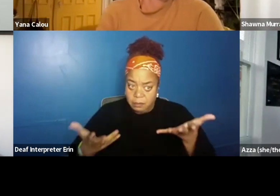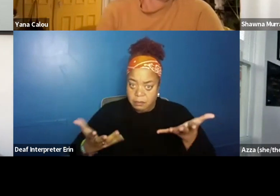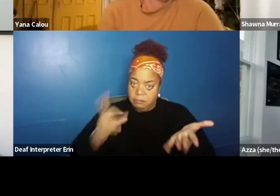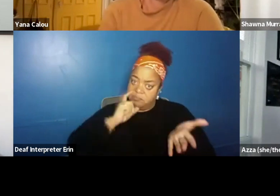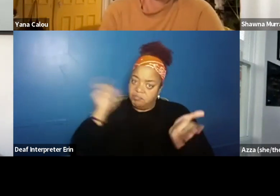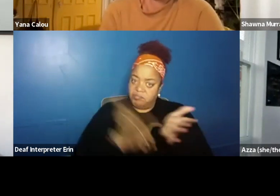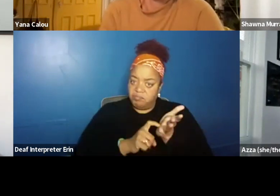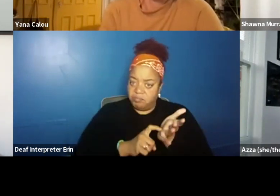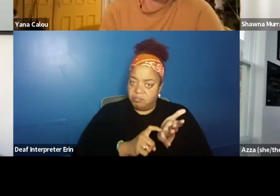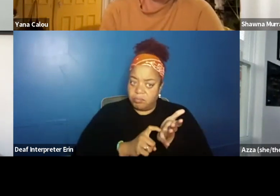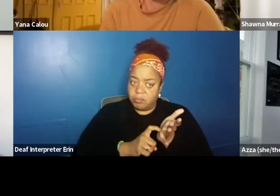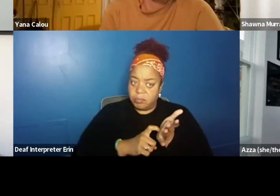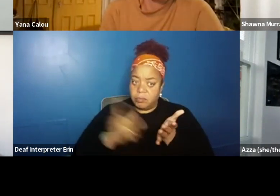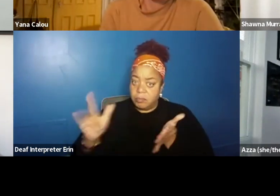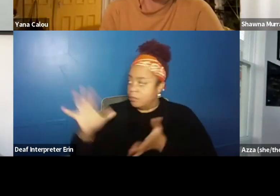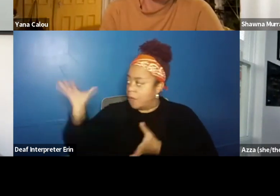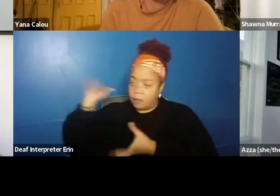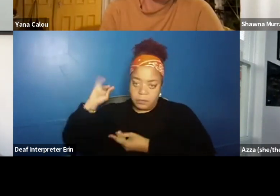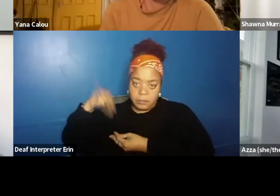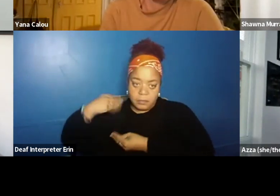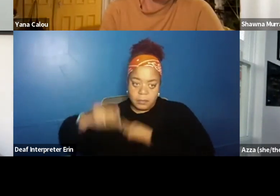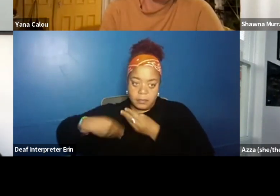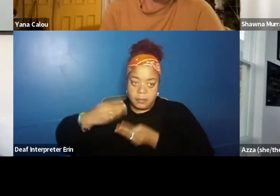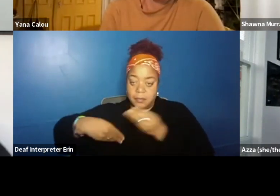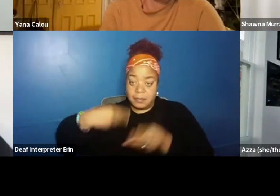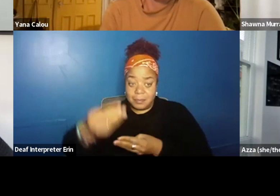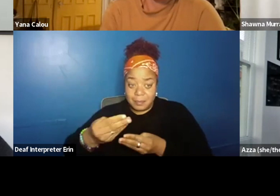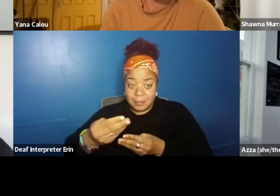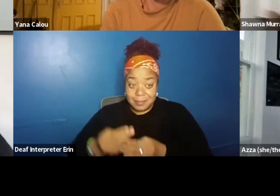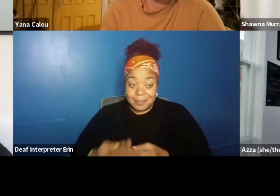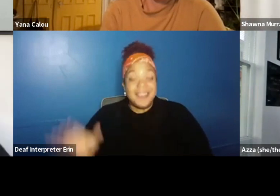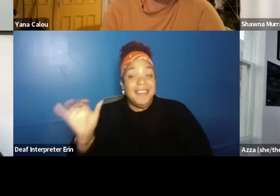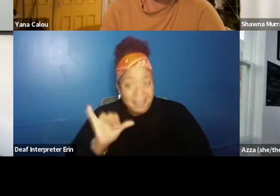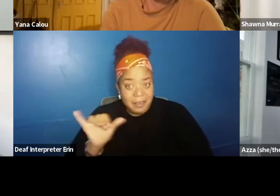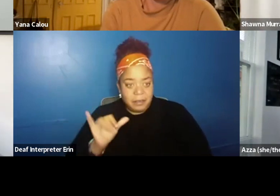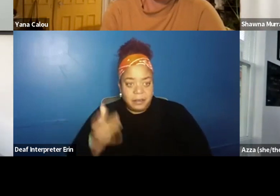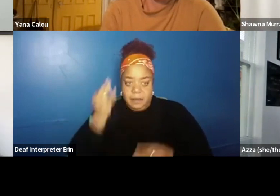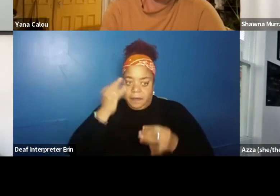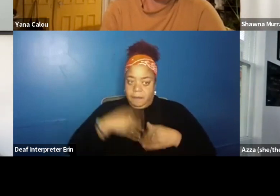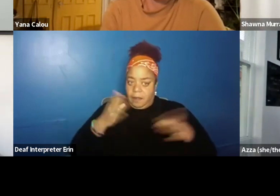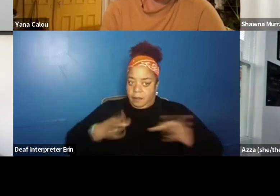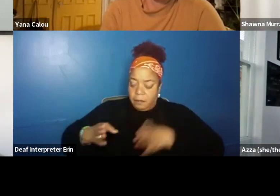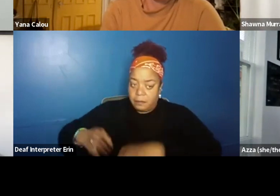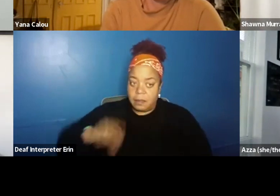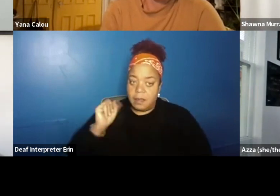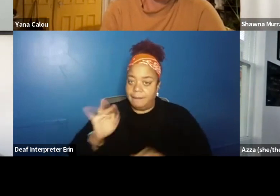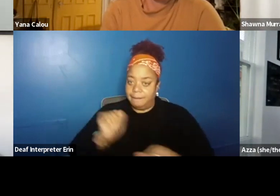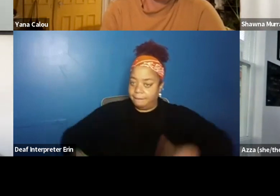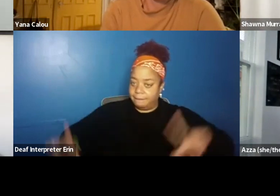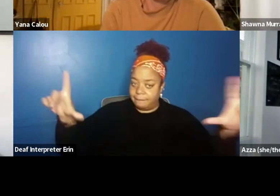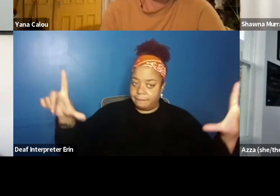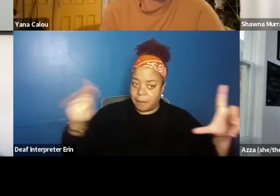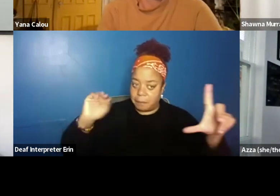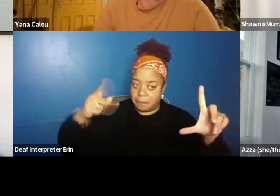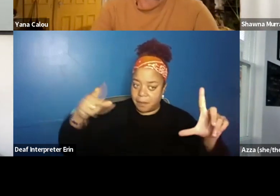important to think about our organizing in ways that leaves maps with azimuths. Azimuths are